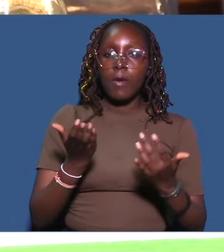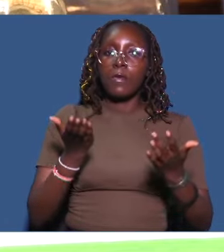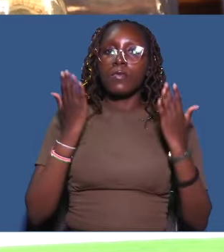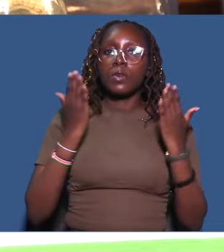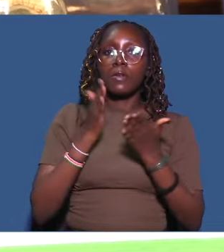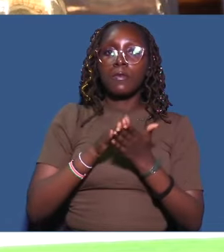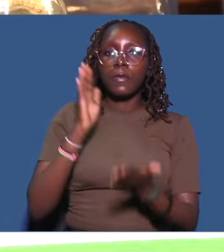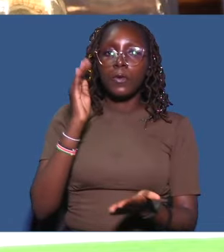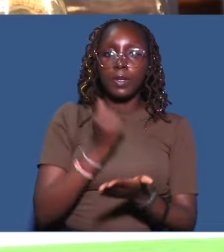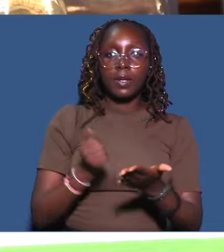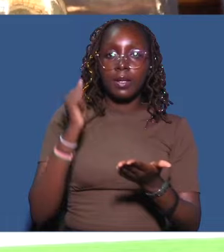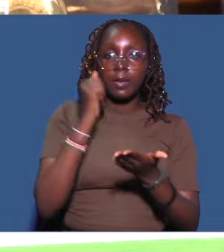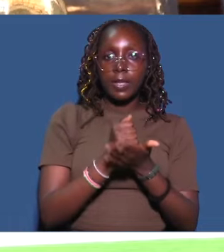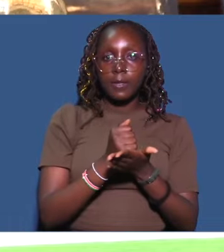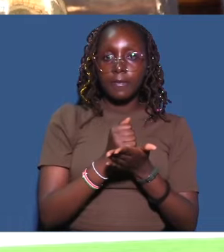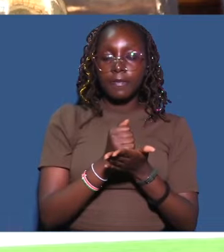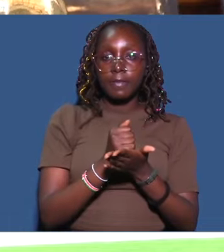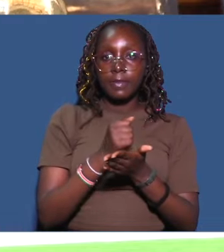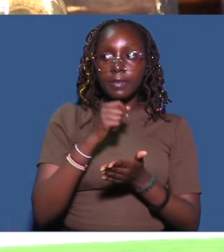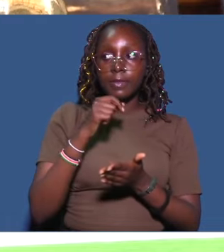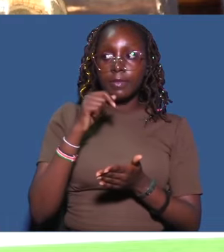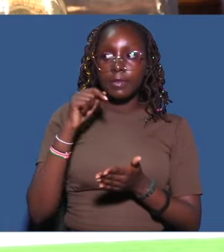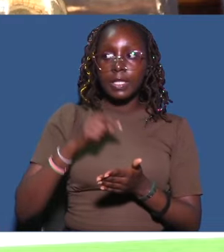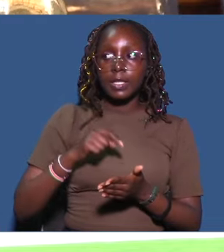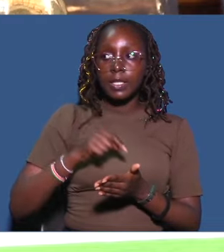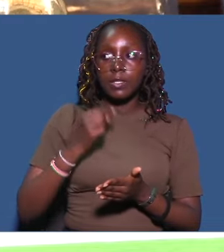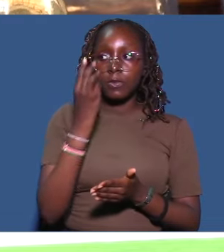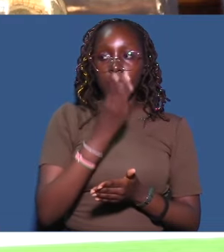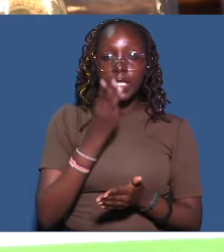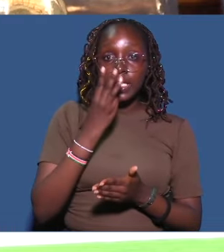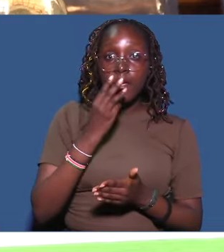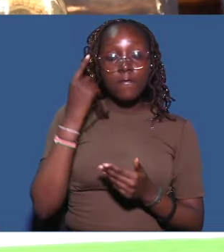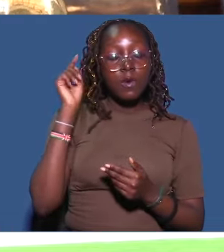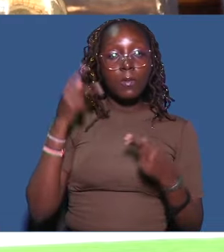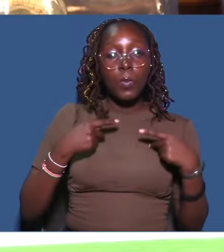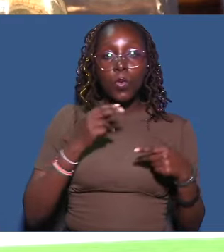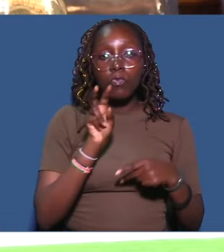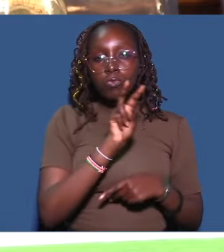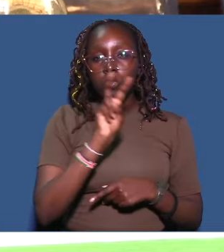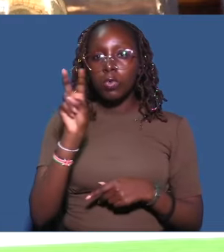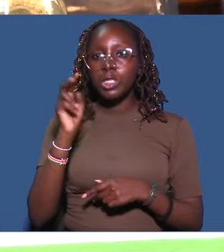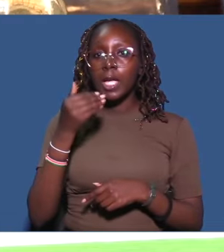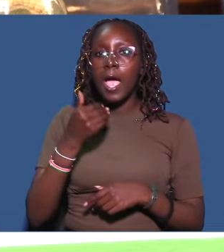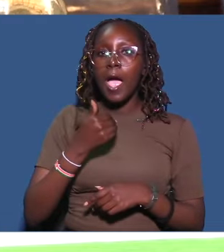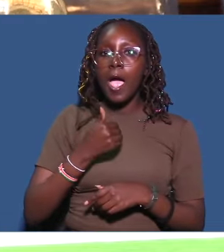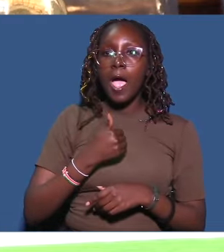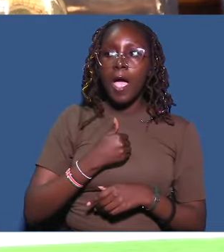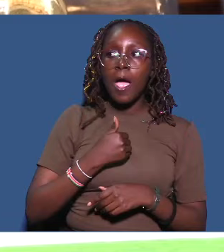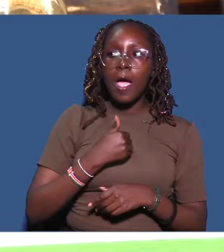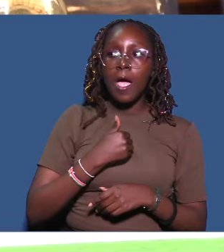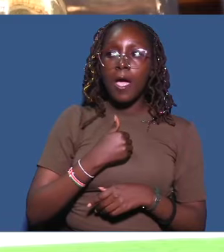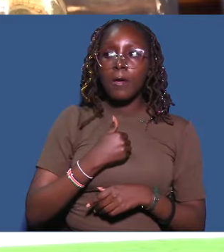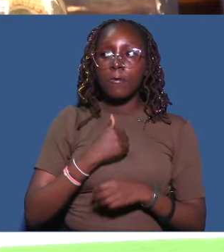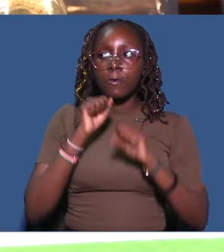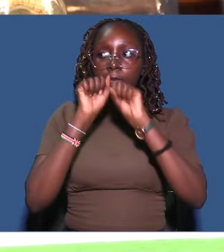and forevermore. Amen. So being Wednesday, for those who are watching on Wednesday, we have a prayer service. You can